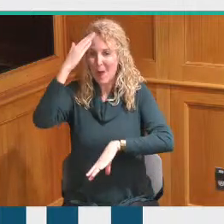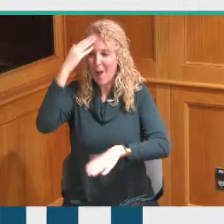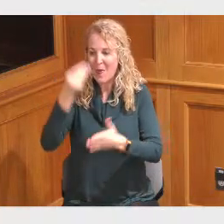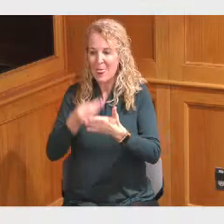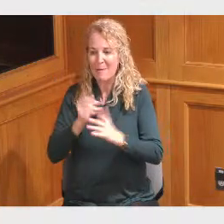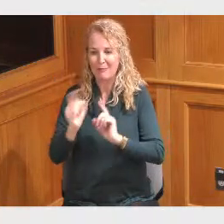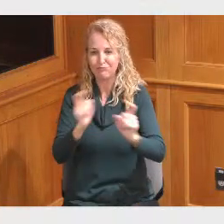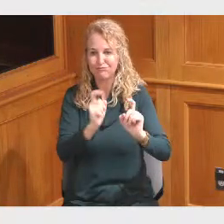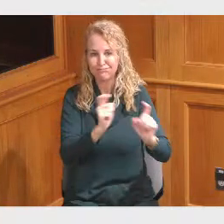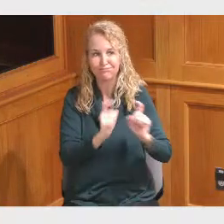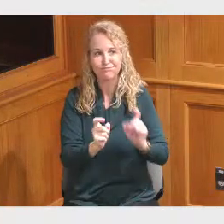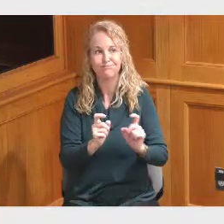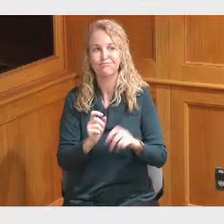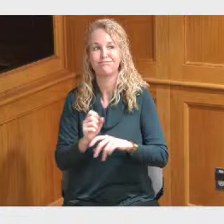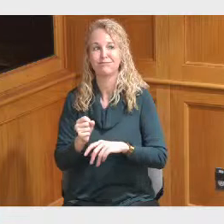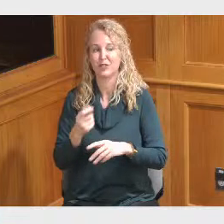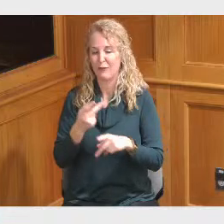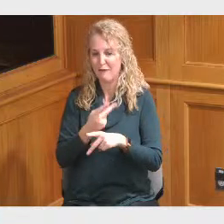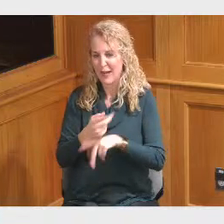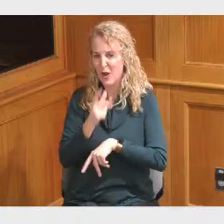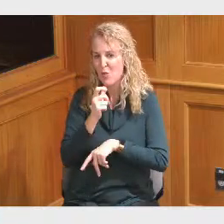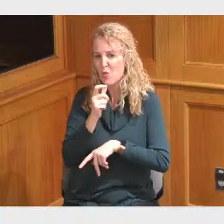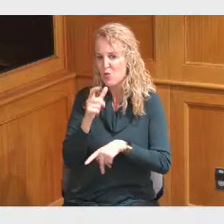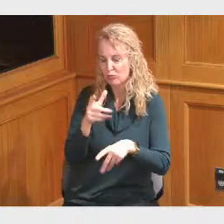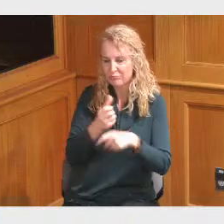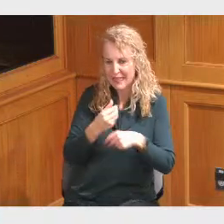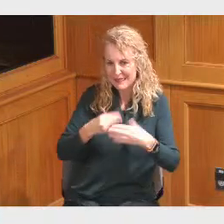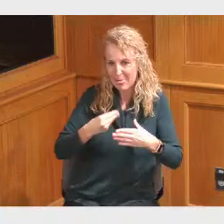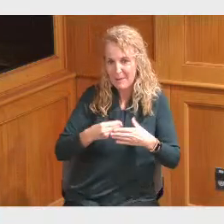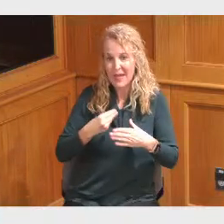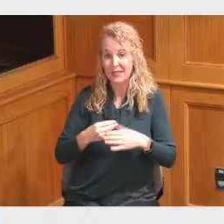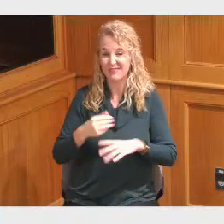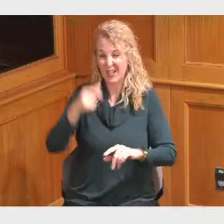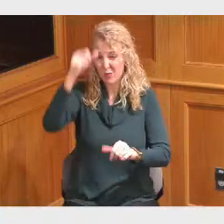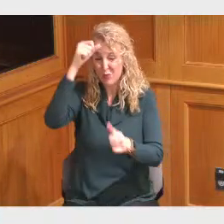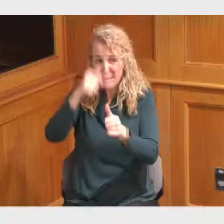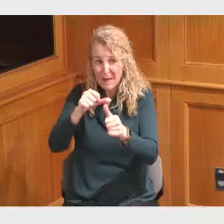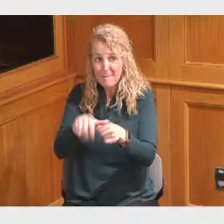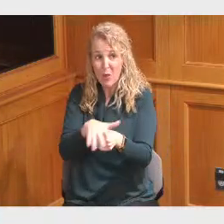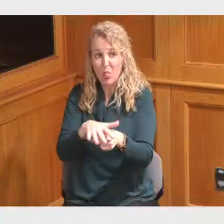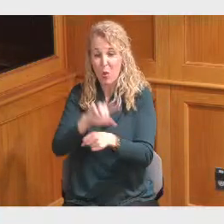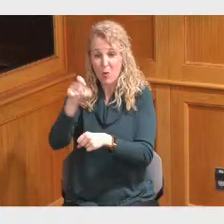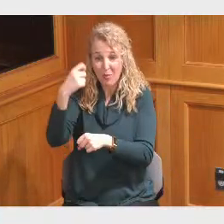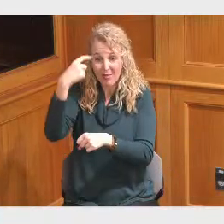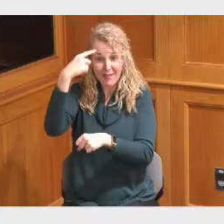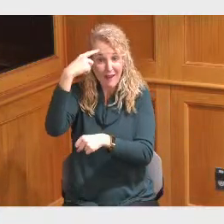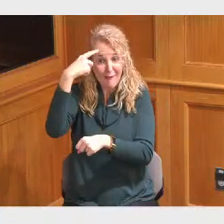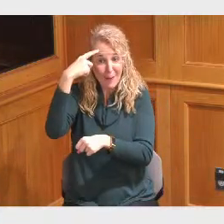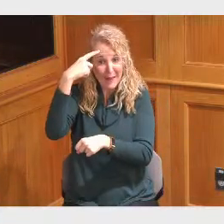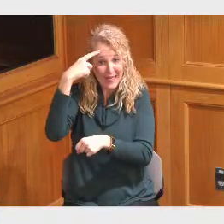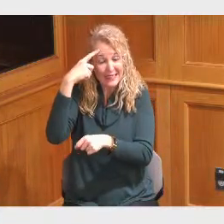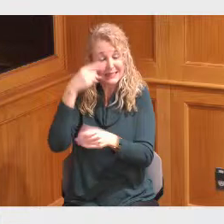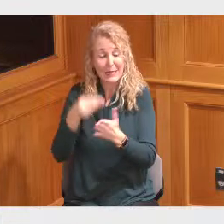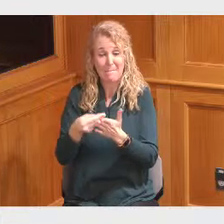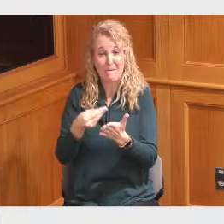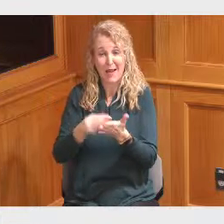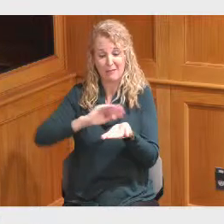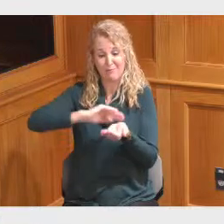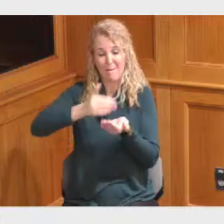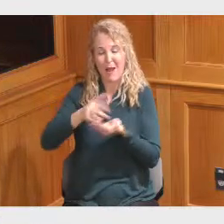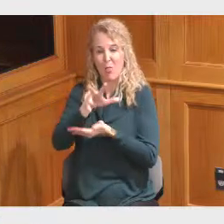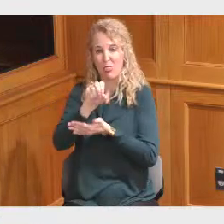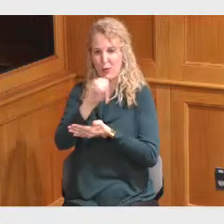we're waiting for that process to work its way through. Just for memory, the local government portion of the One Ohio lawsuit settlements is